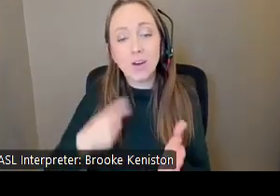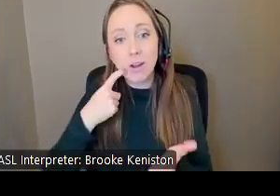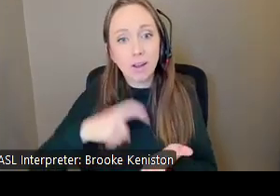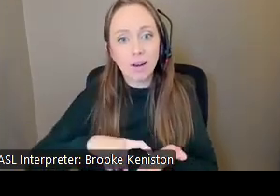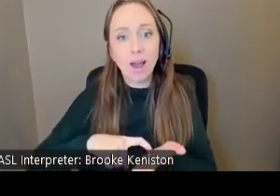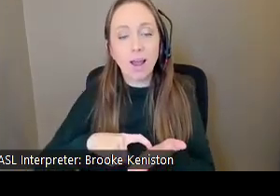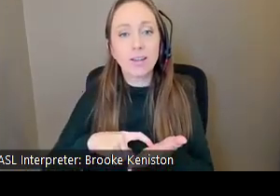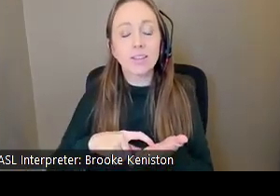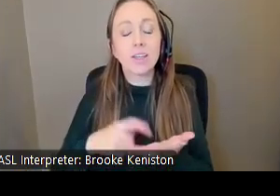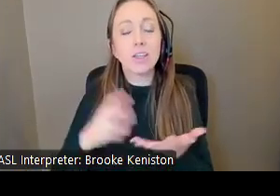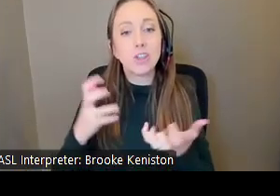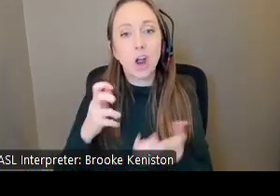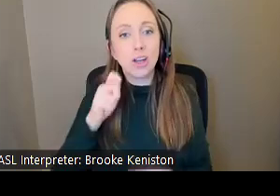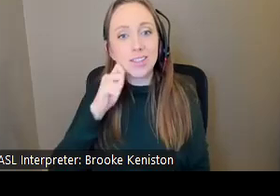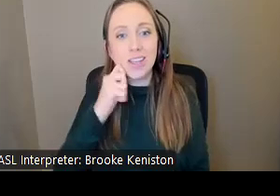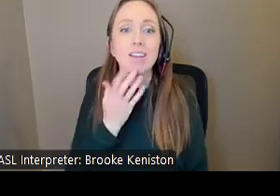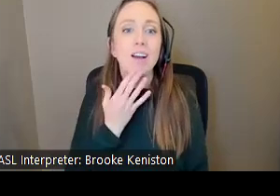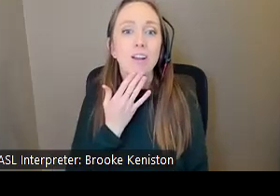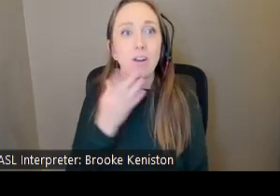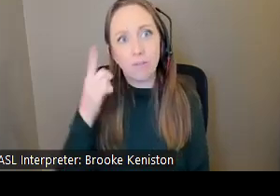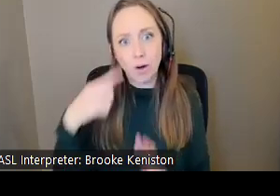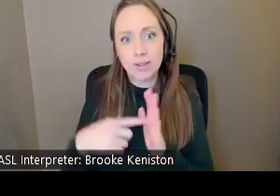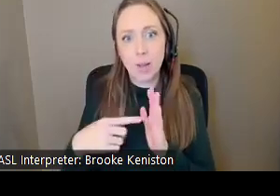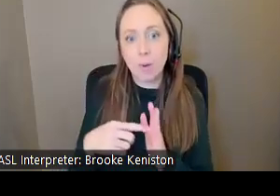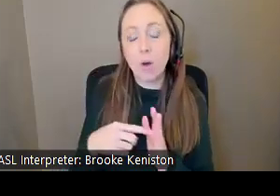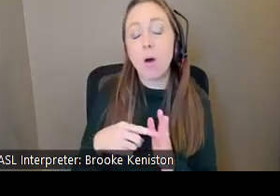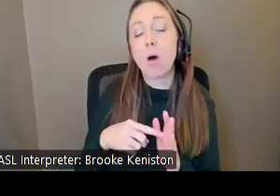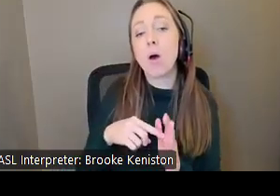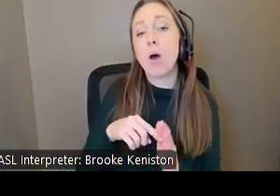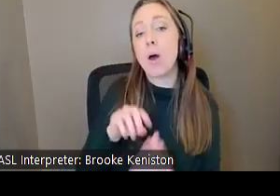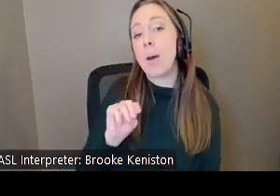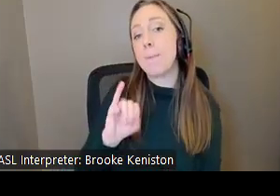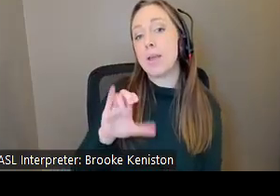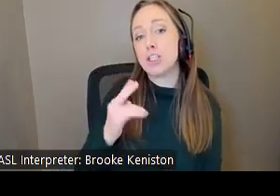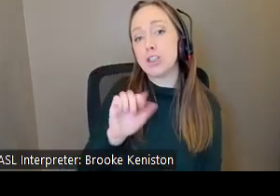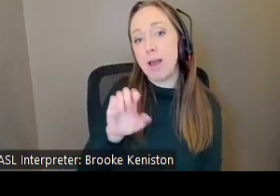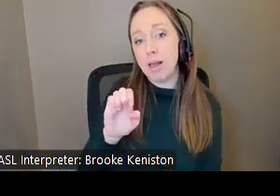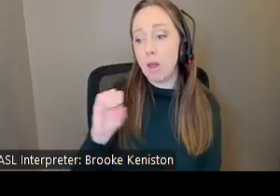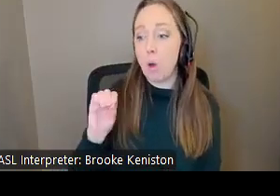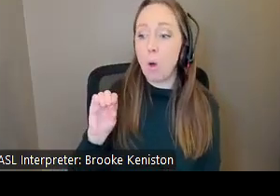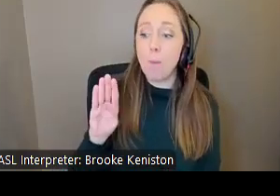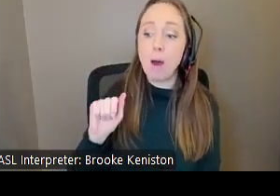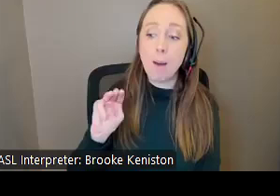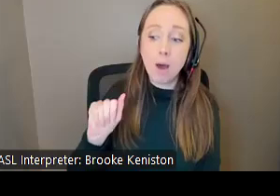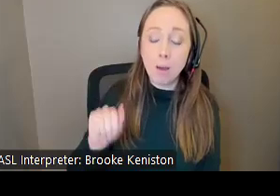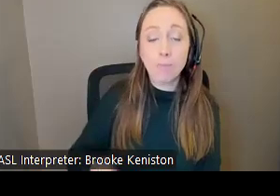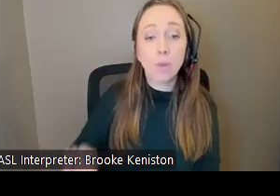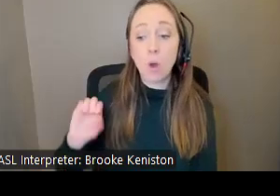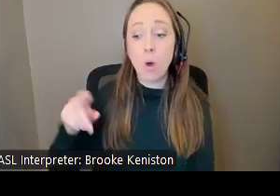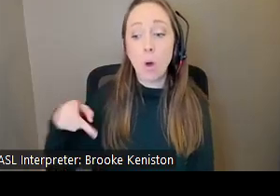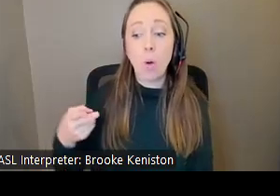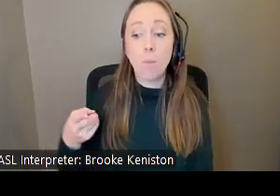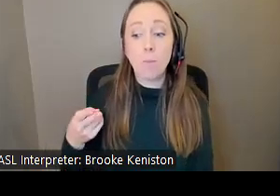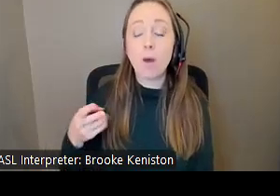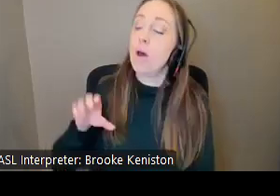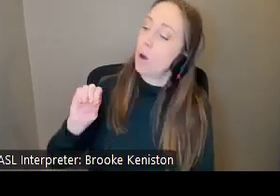that we know in the community, who are very well known in the country. And so being aware that